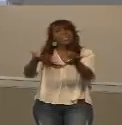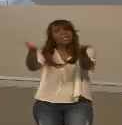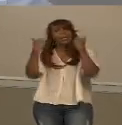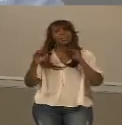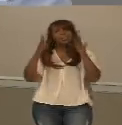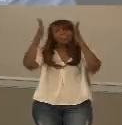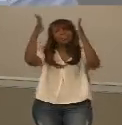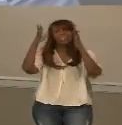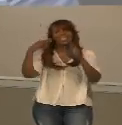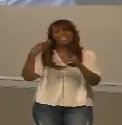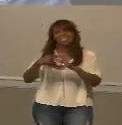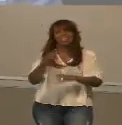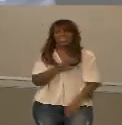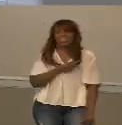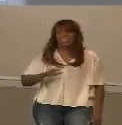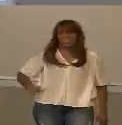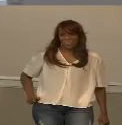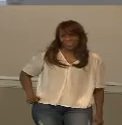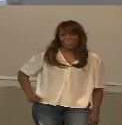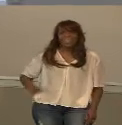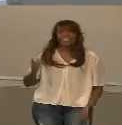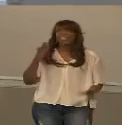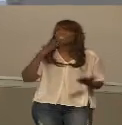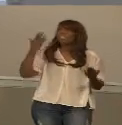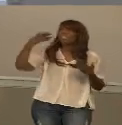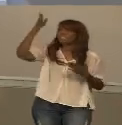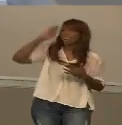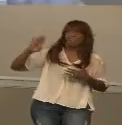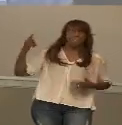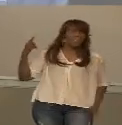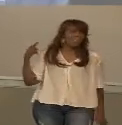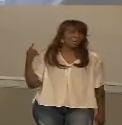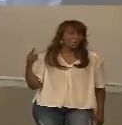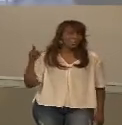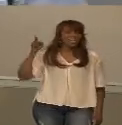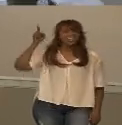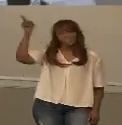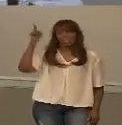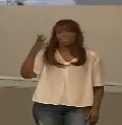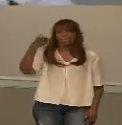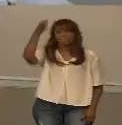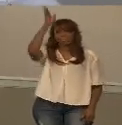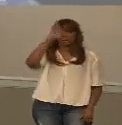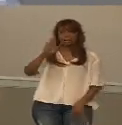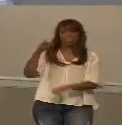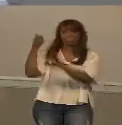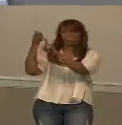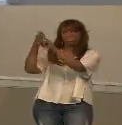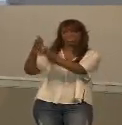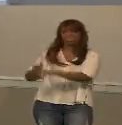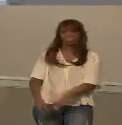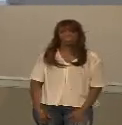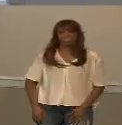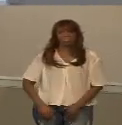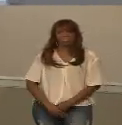hands together. And thank God for being God.